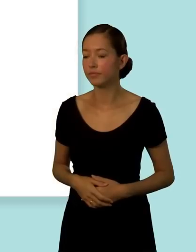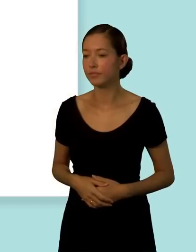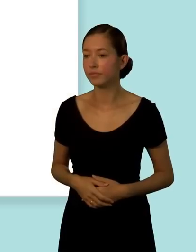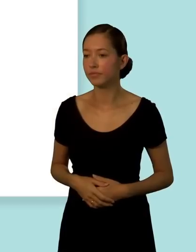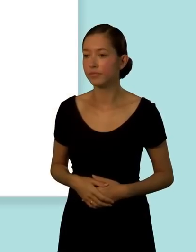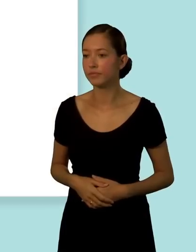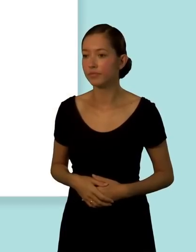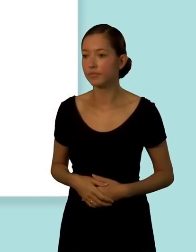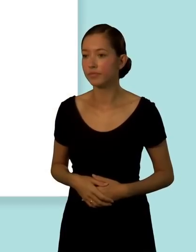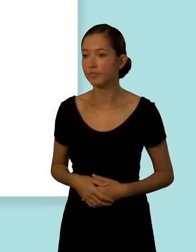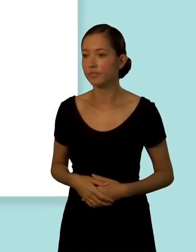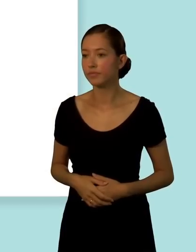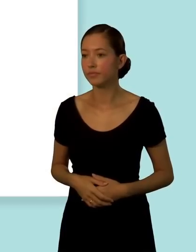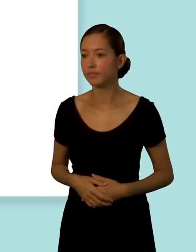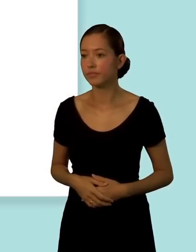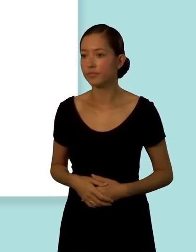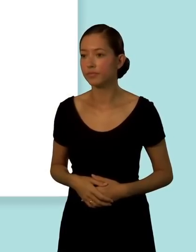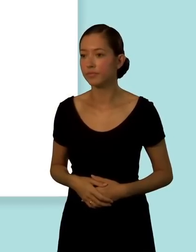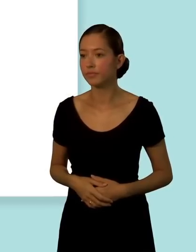out.